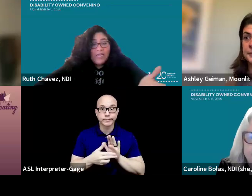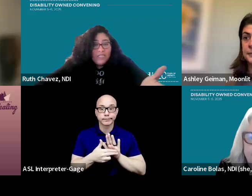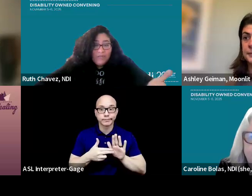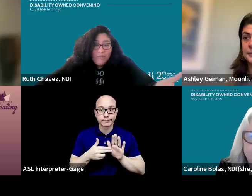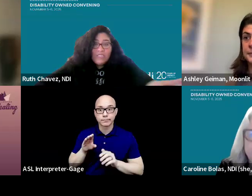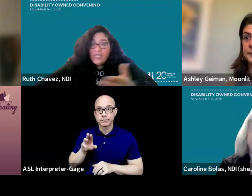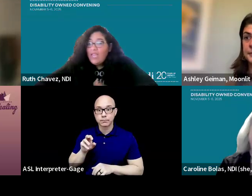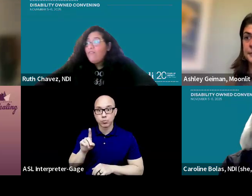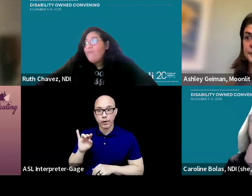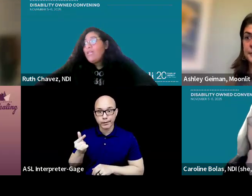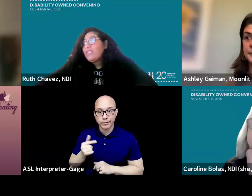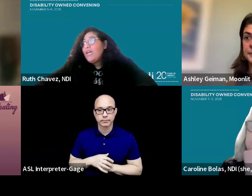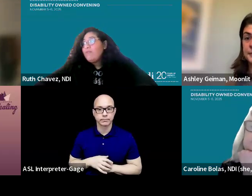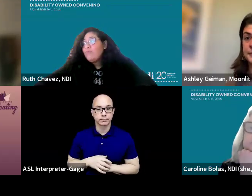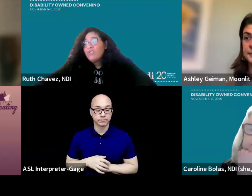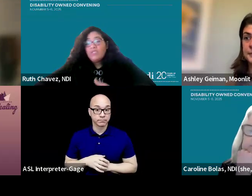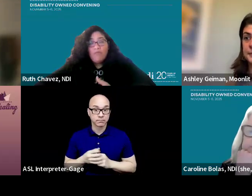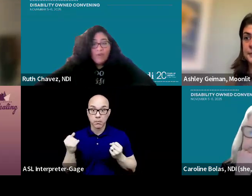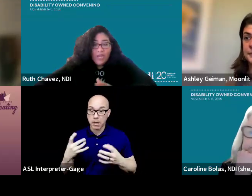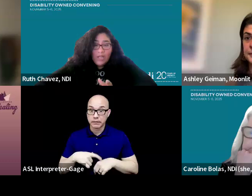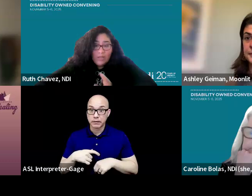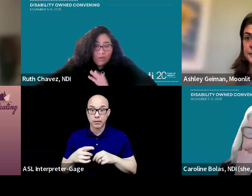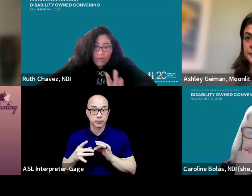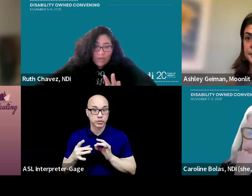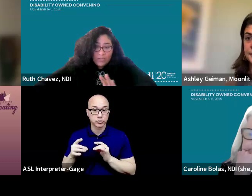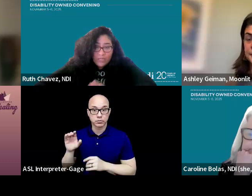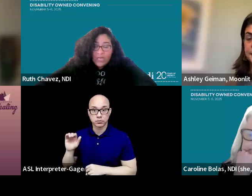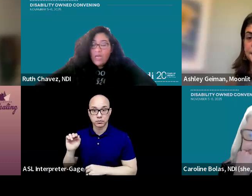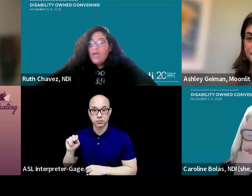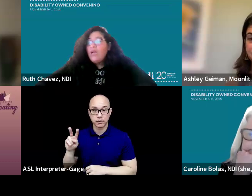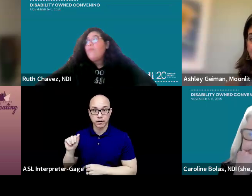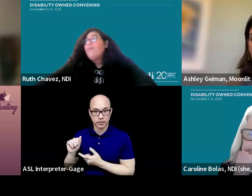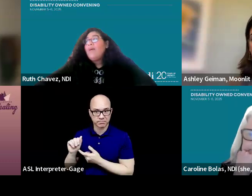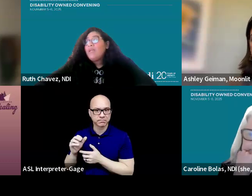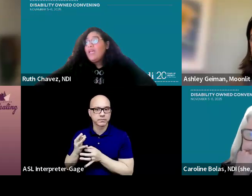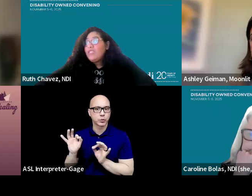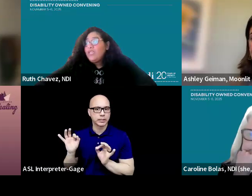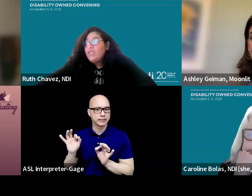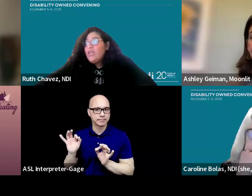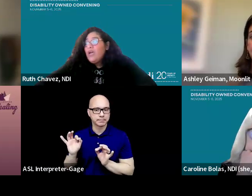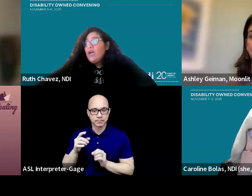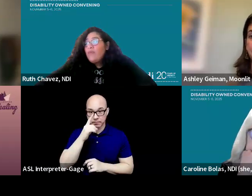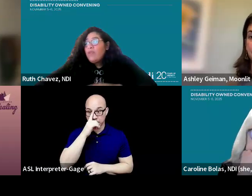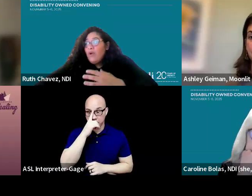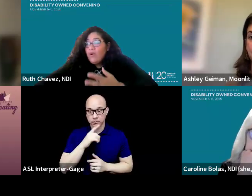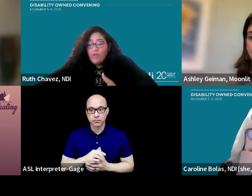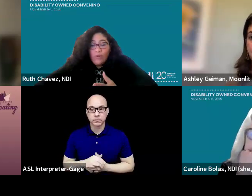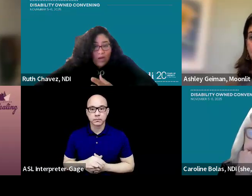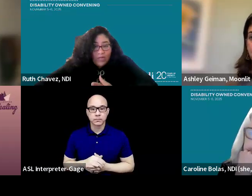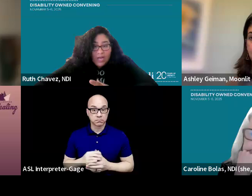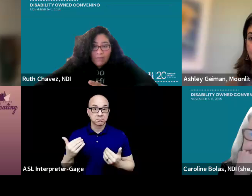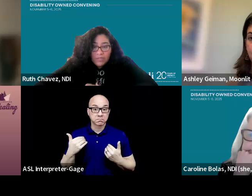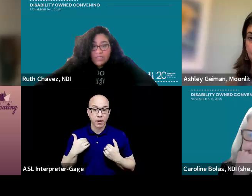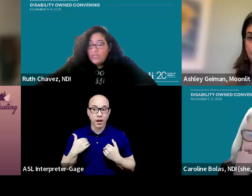As we mentioned Canva many times, which is a free, no cost application. There are